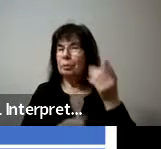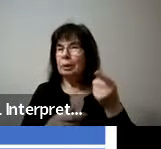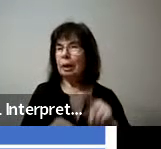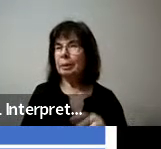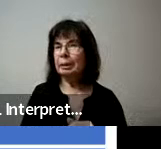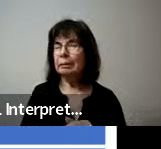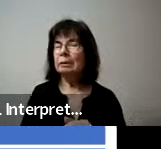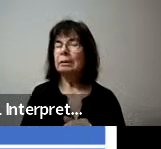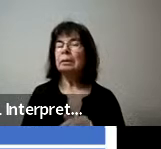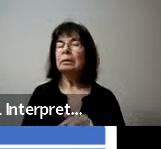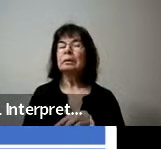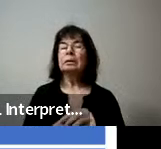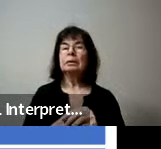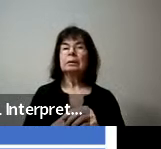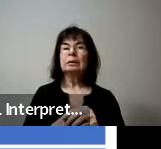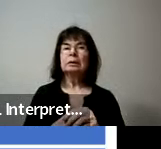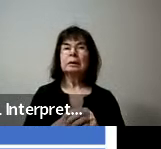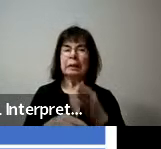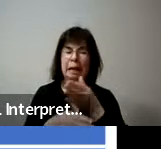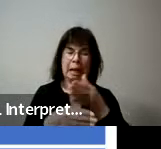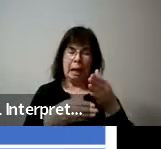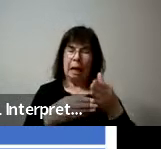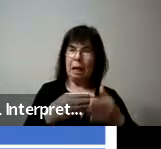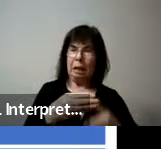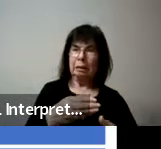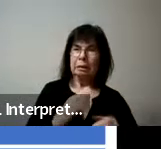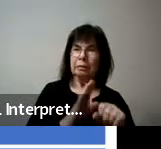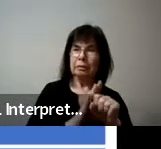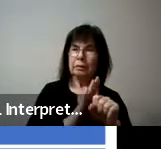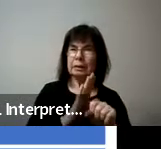the state